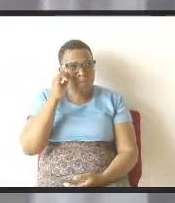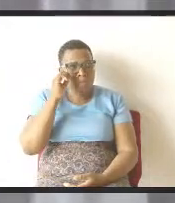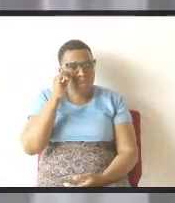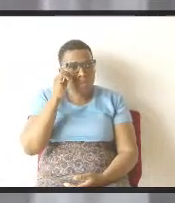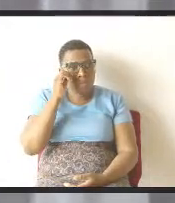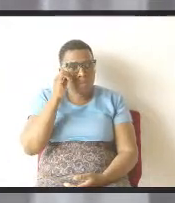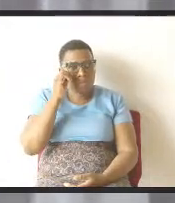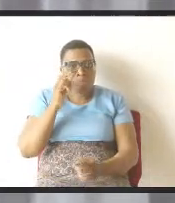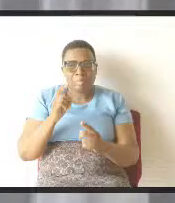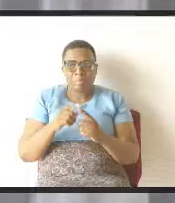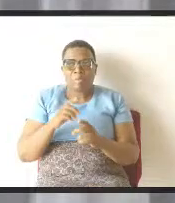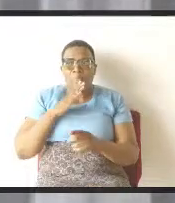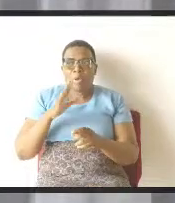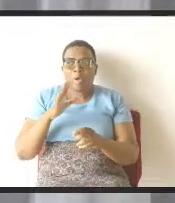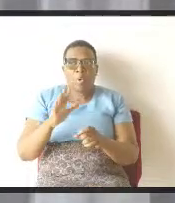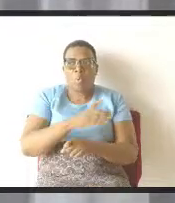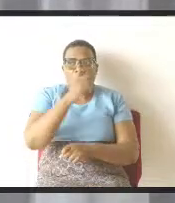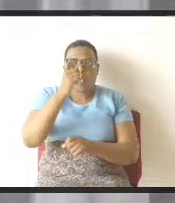to be a winner,